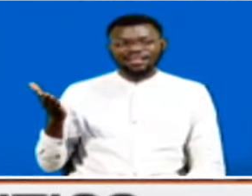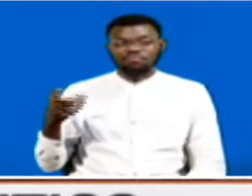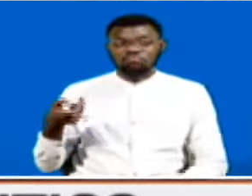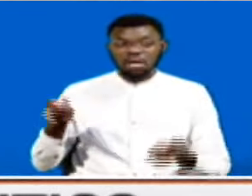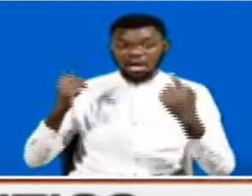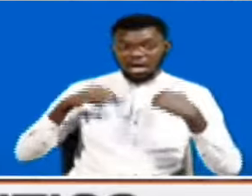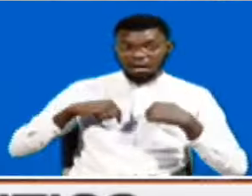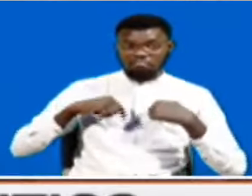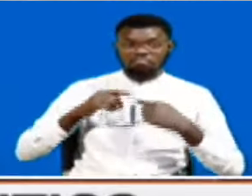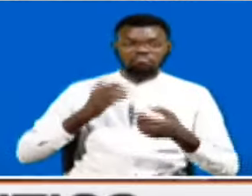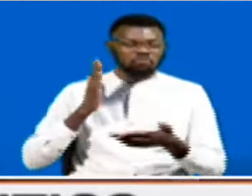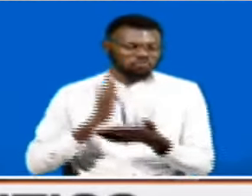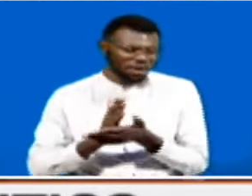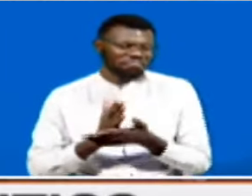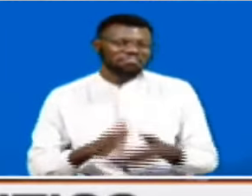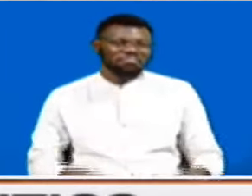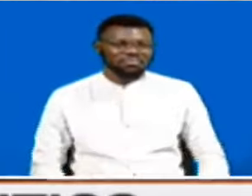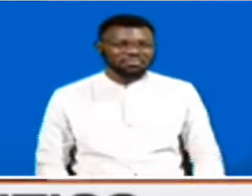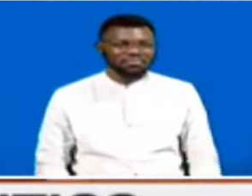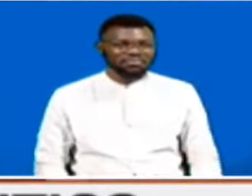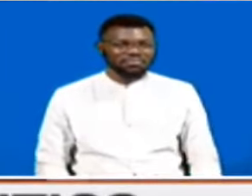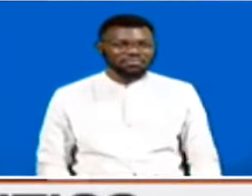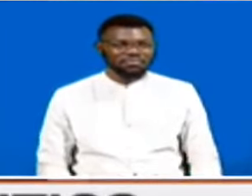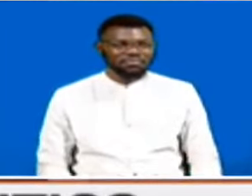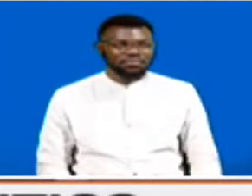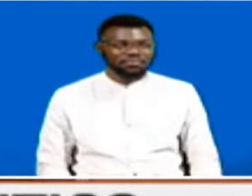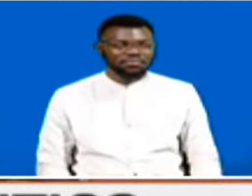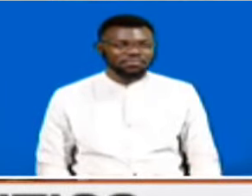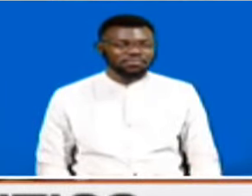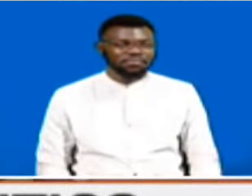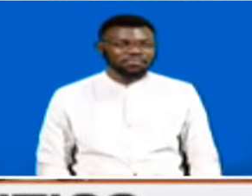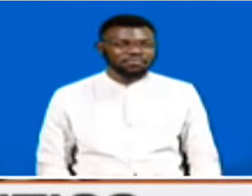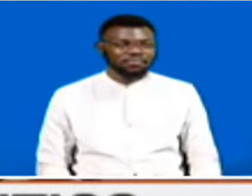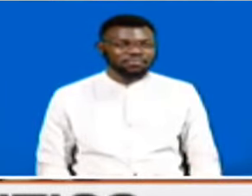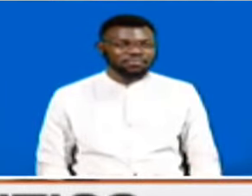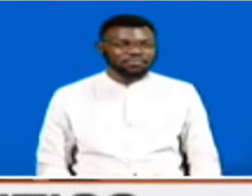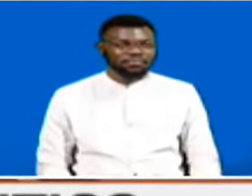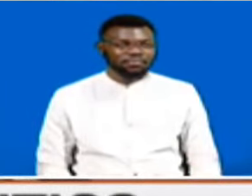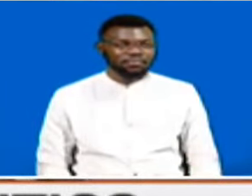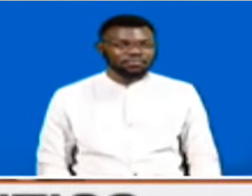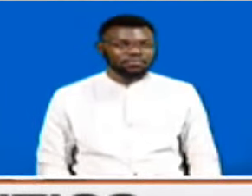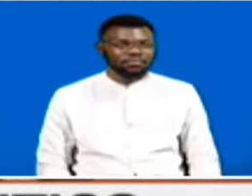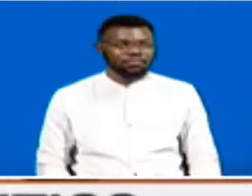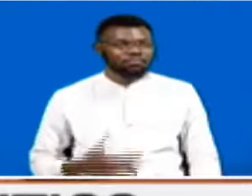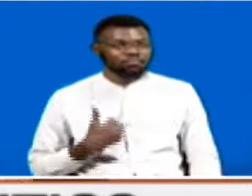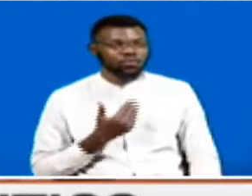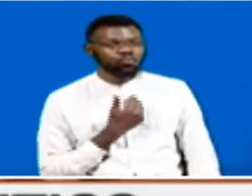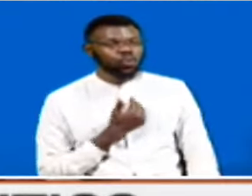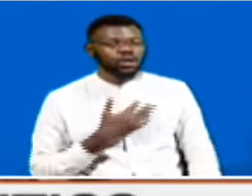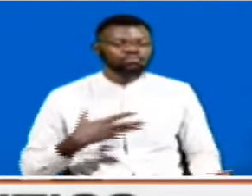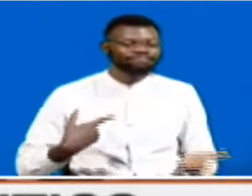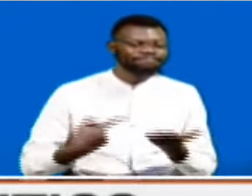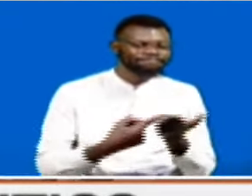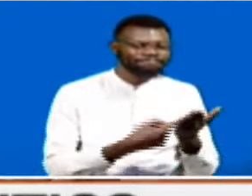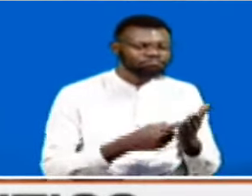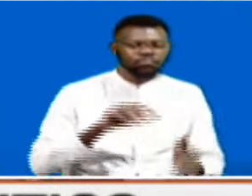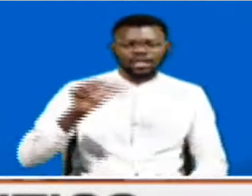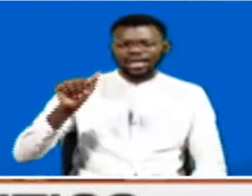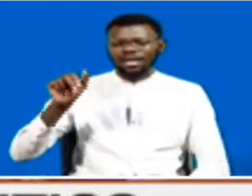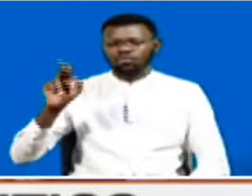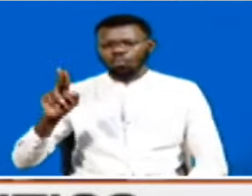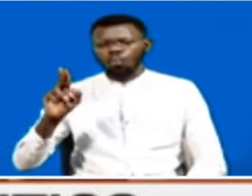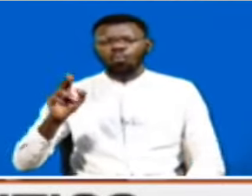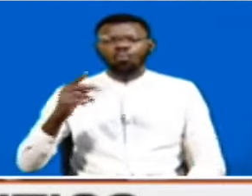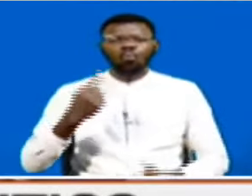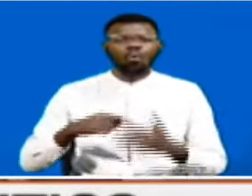can confirm. Okay. Yes. I know we are going to talk about the issue of AU and what's happening in ODM and extension by